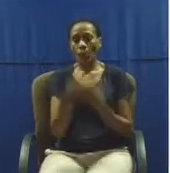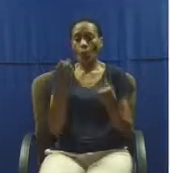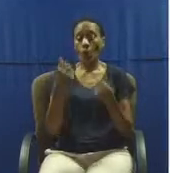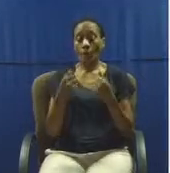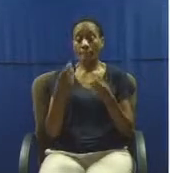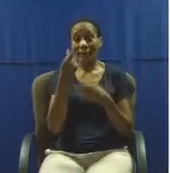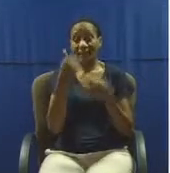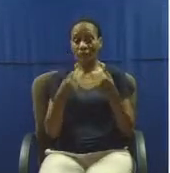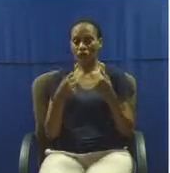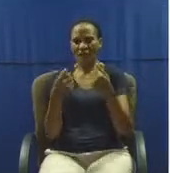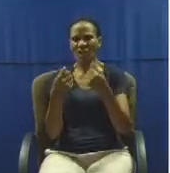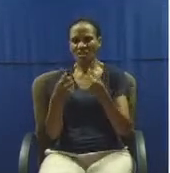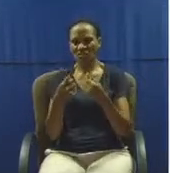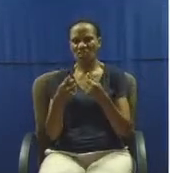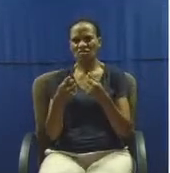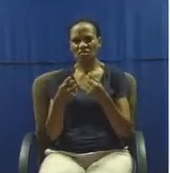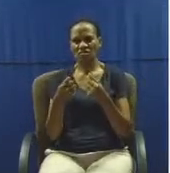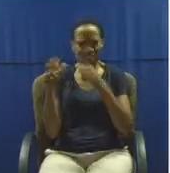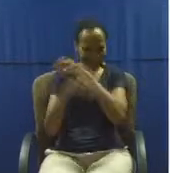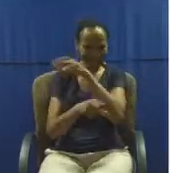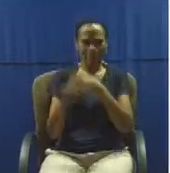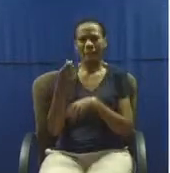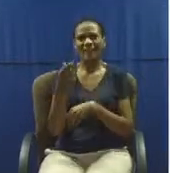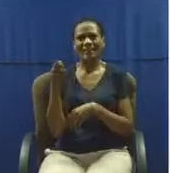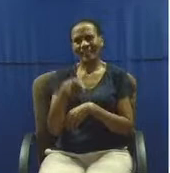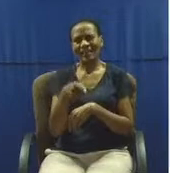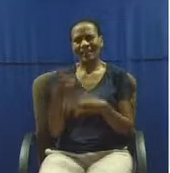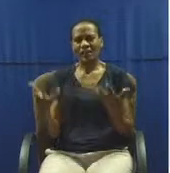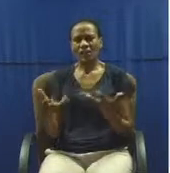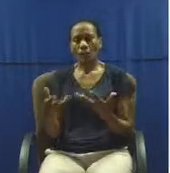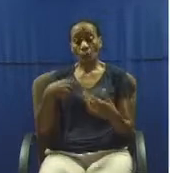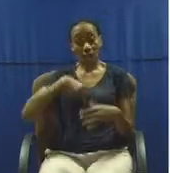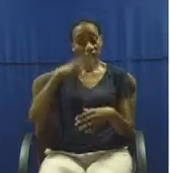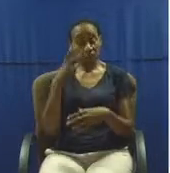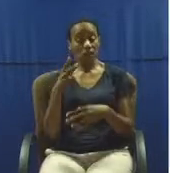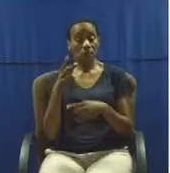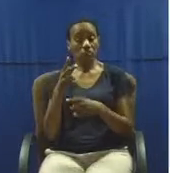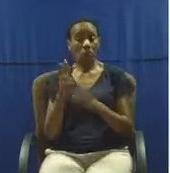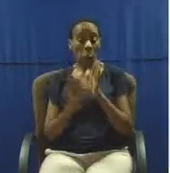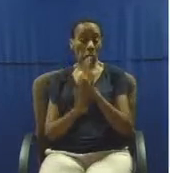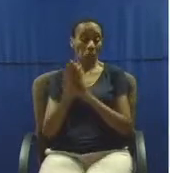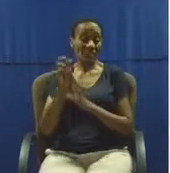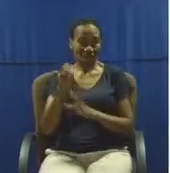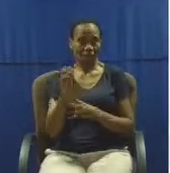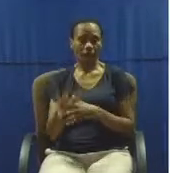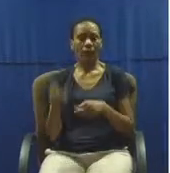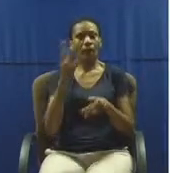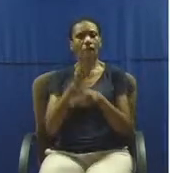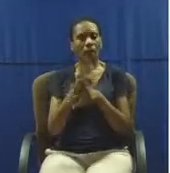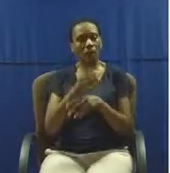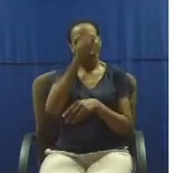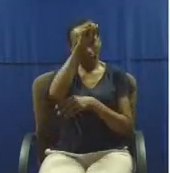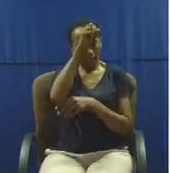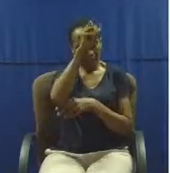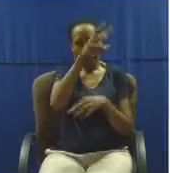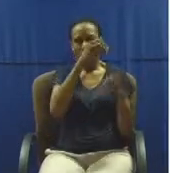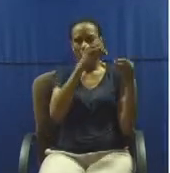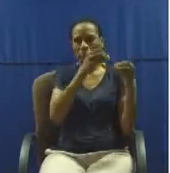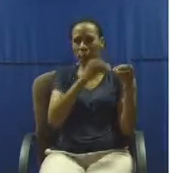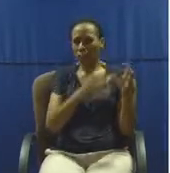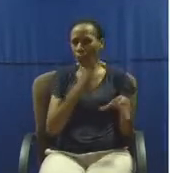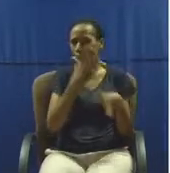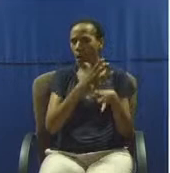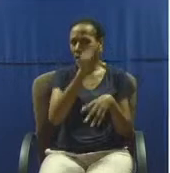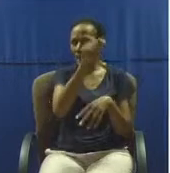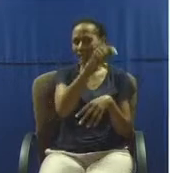vehicles, we've already seen great successes in that regard. And in the mining sector, great deal of work